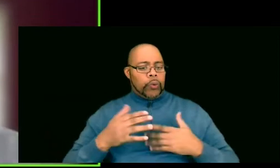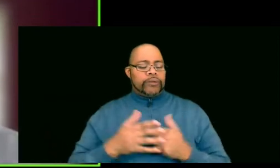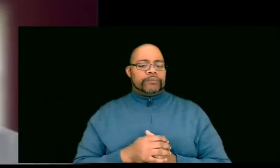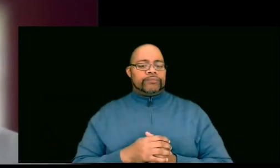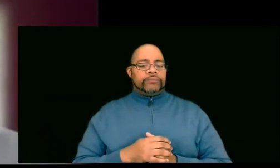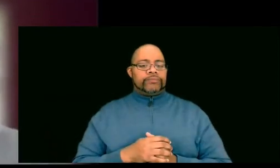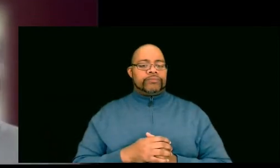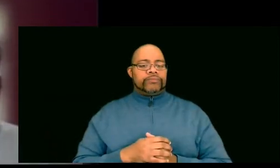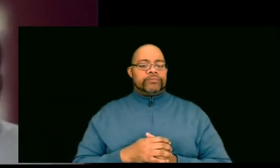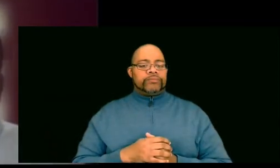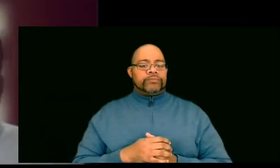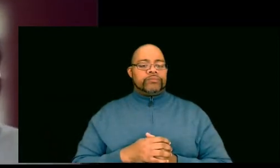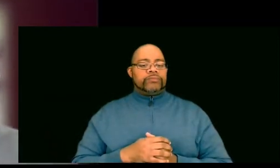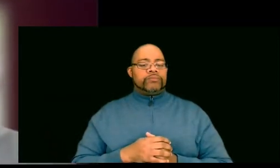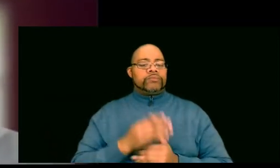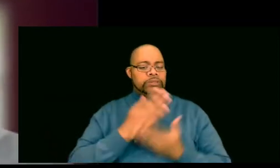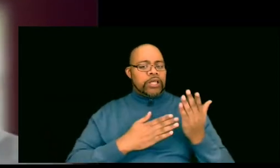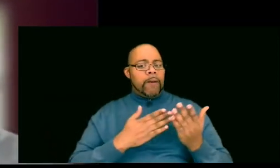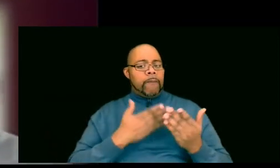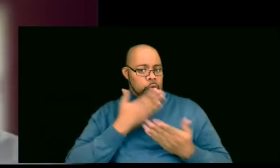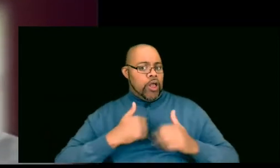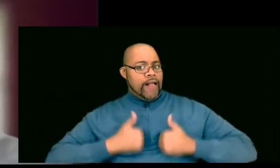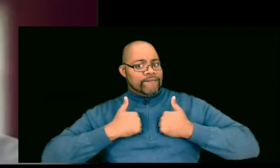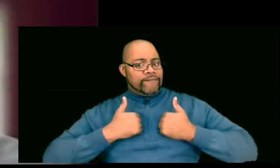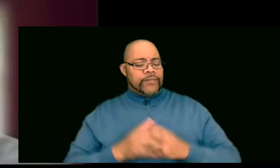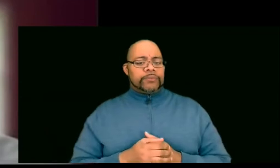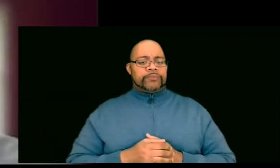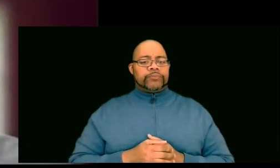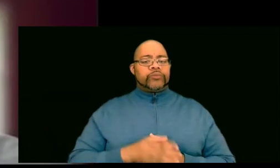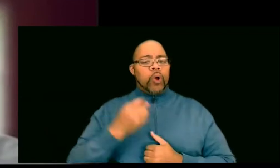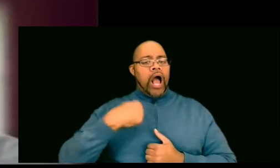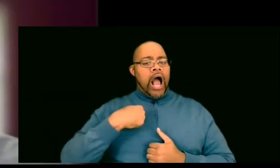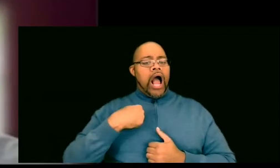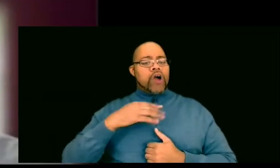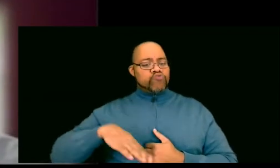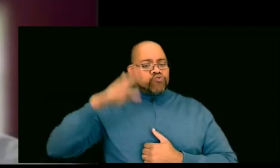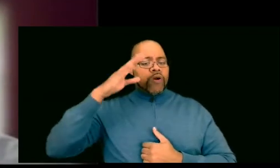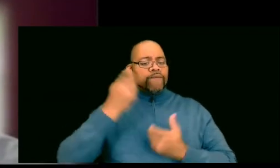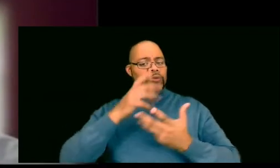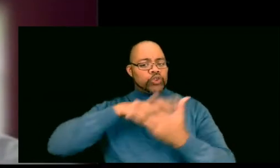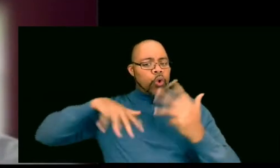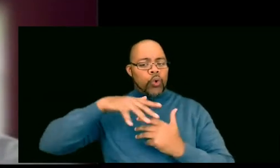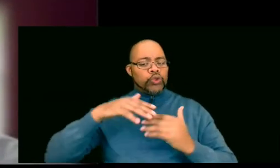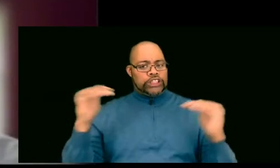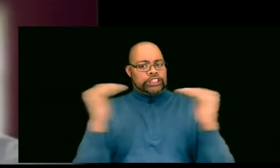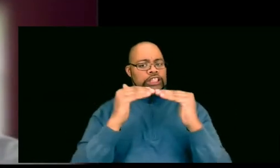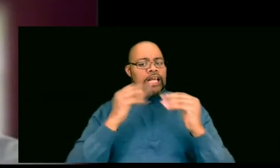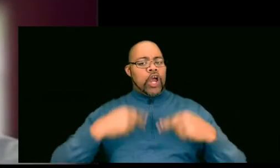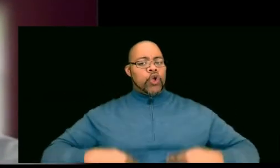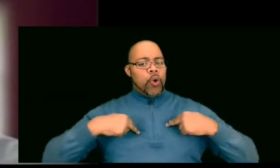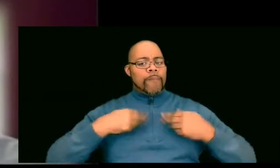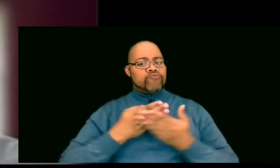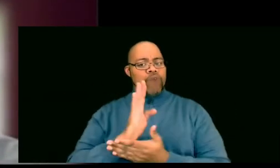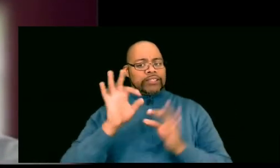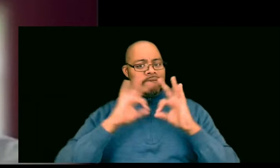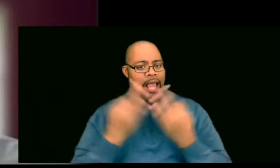and clothing and what have you, and some quality of life. But so I come out of a social justice and